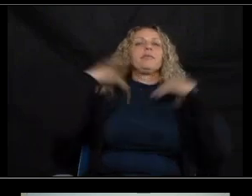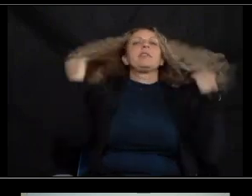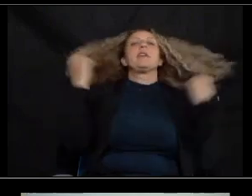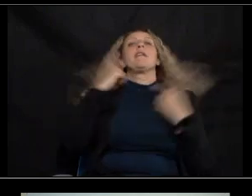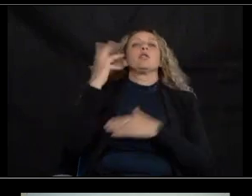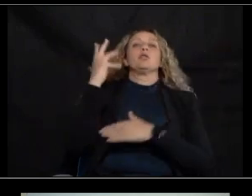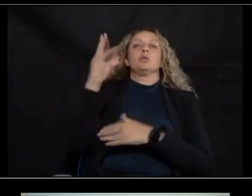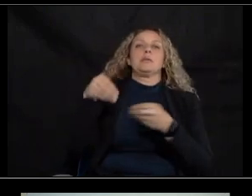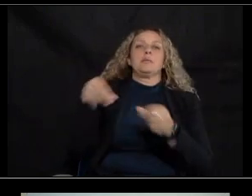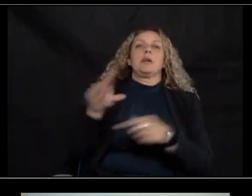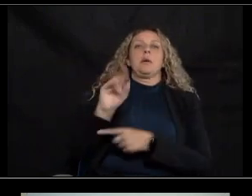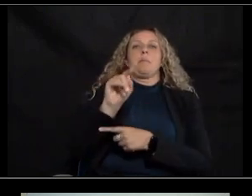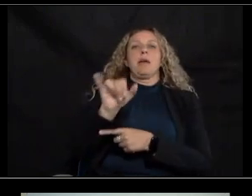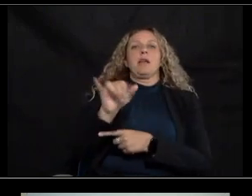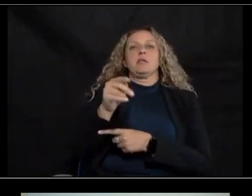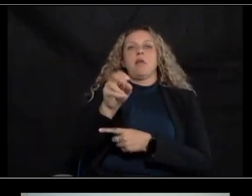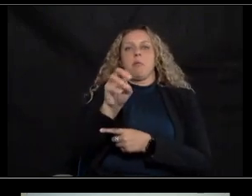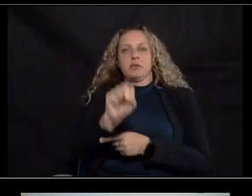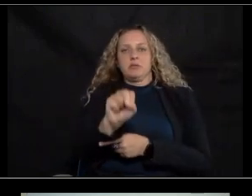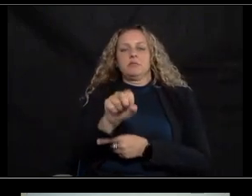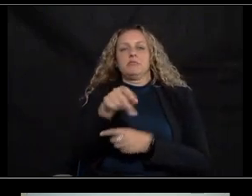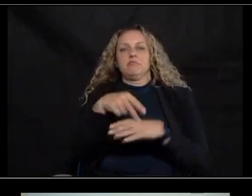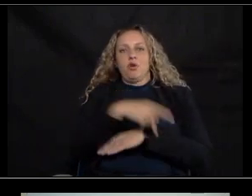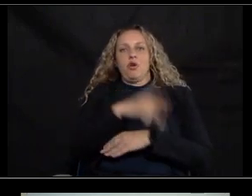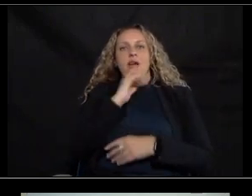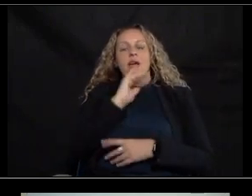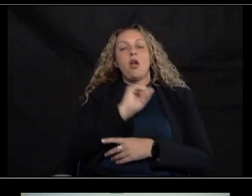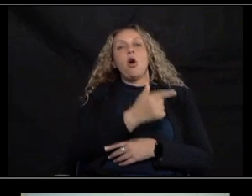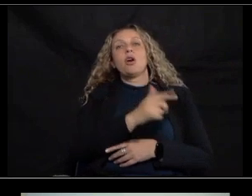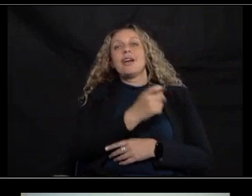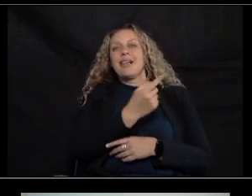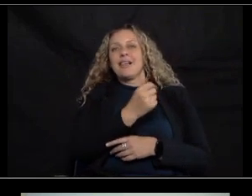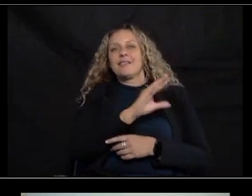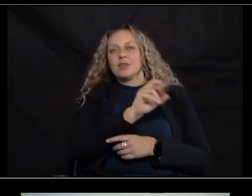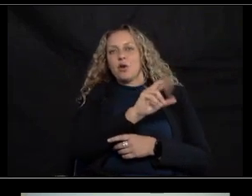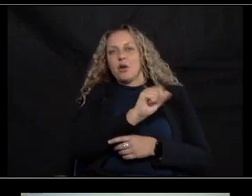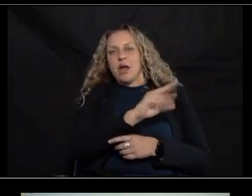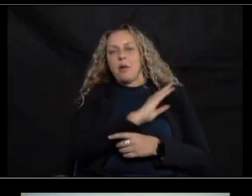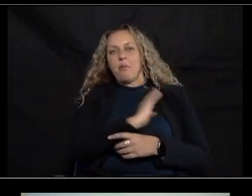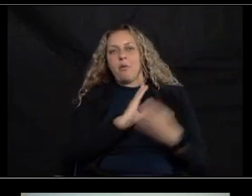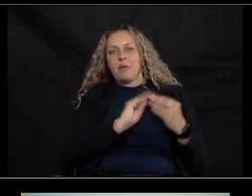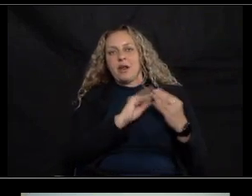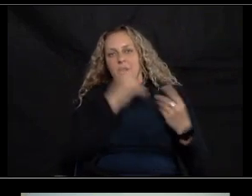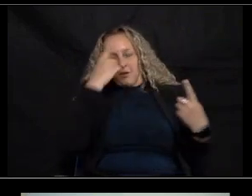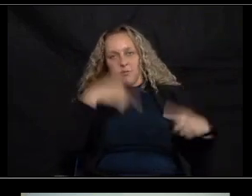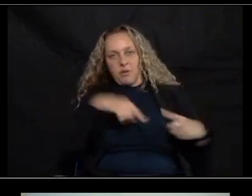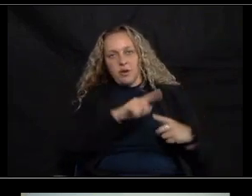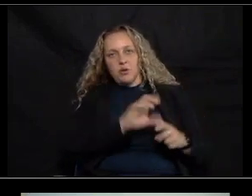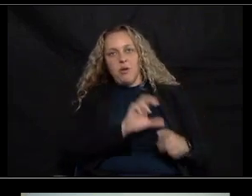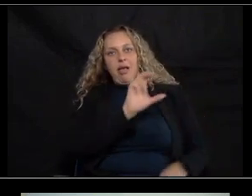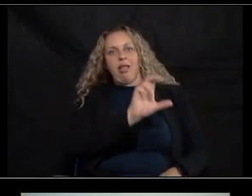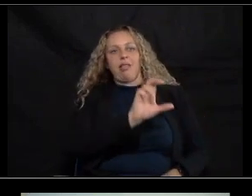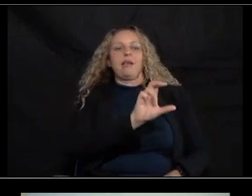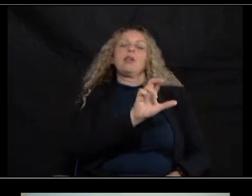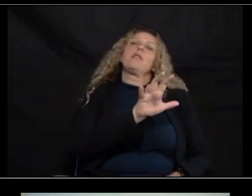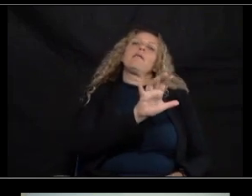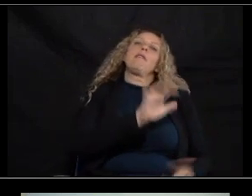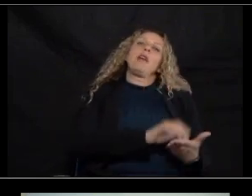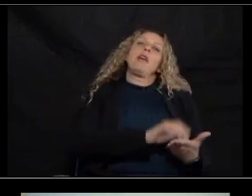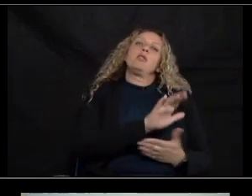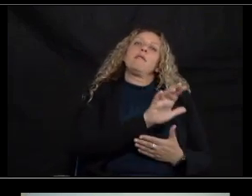tree planting at Betty Thomas Park. And on August 11th, the CRA board meeting reached consensus to allocate